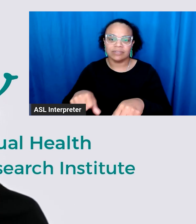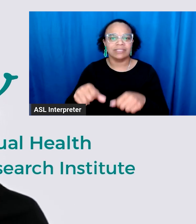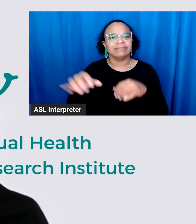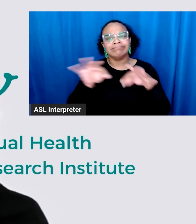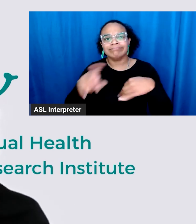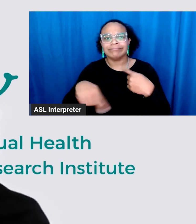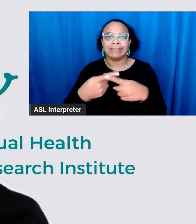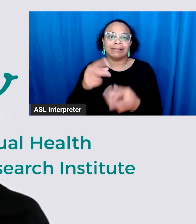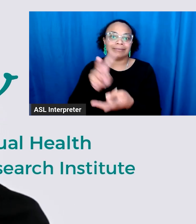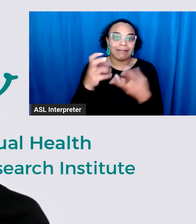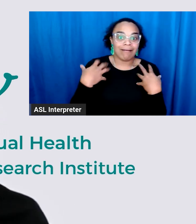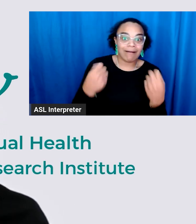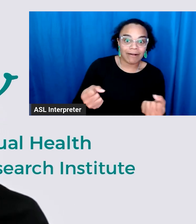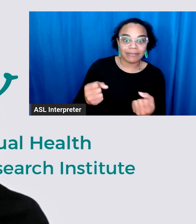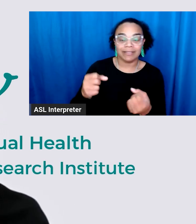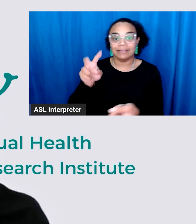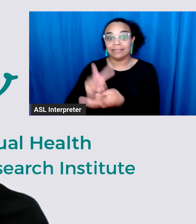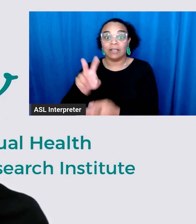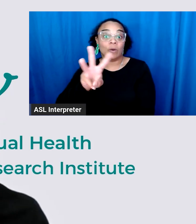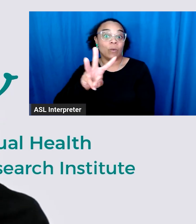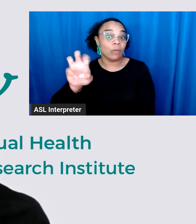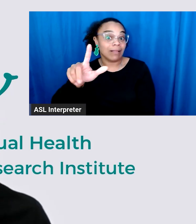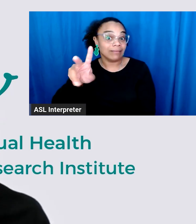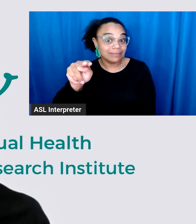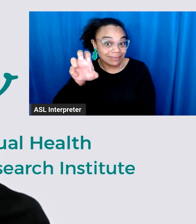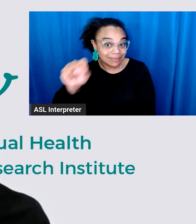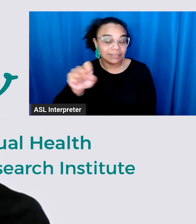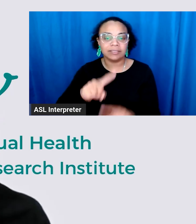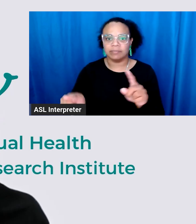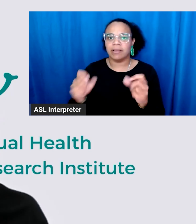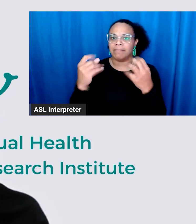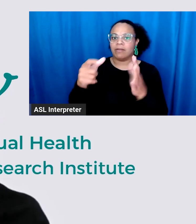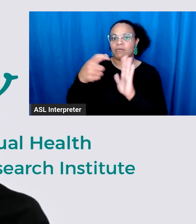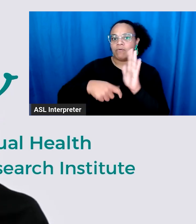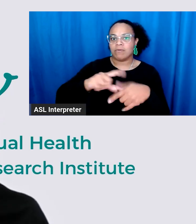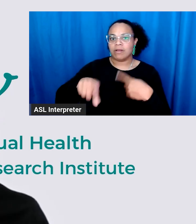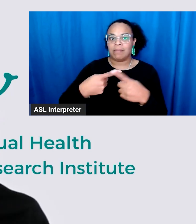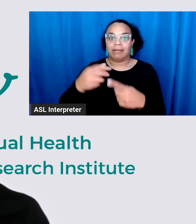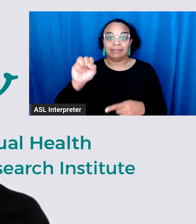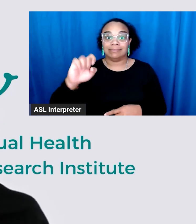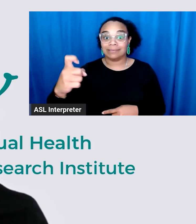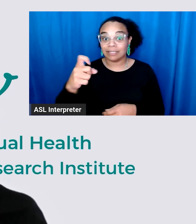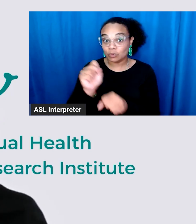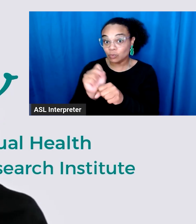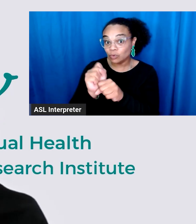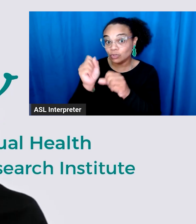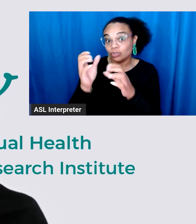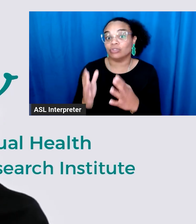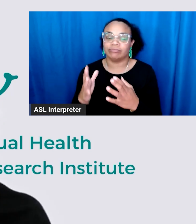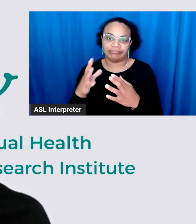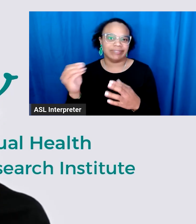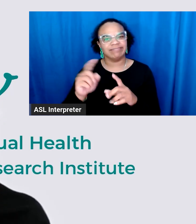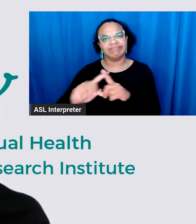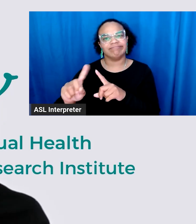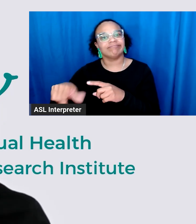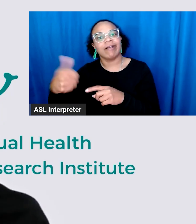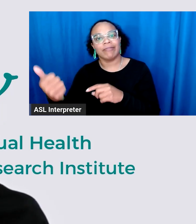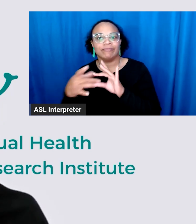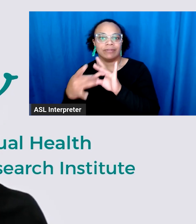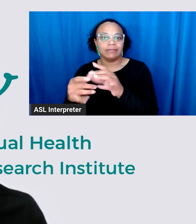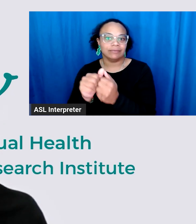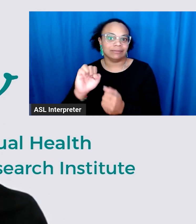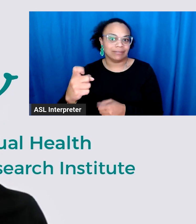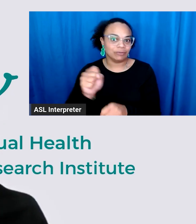sexual wellness, but many of them are actually about sex work and sex workers, so that might be of interest to you. We're also on X,